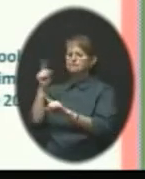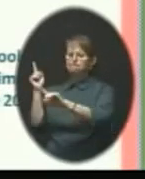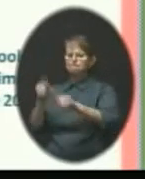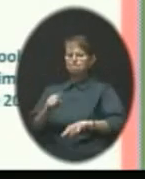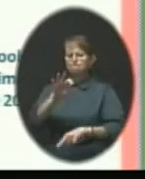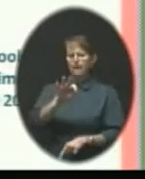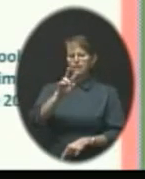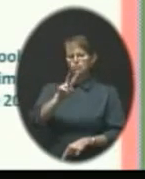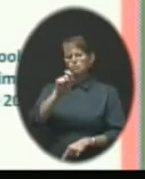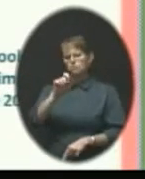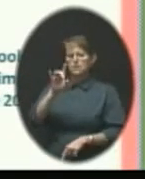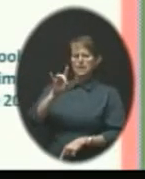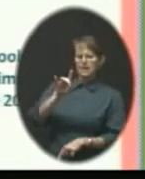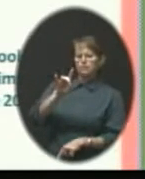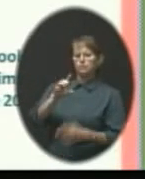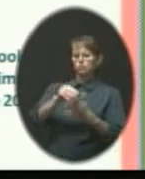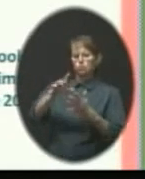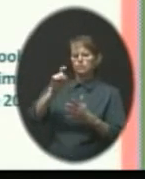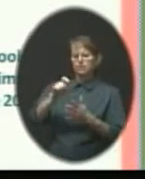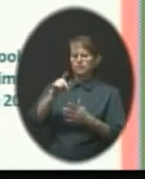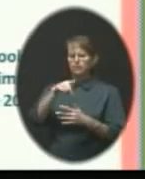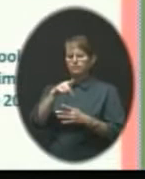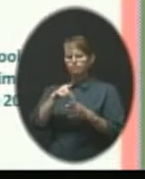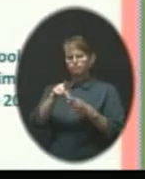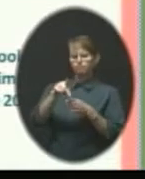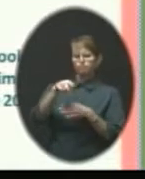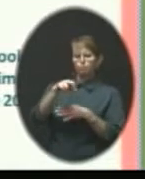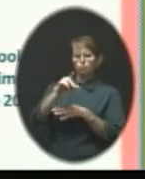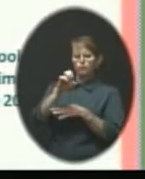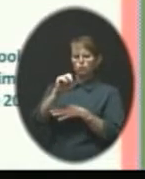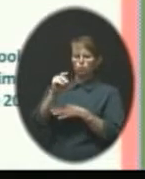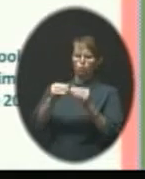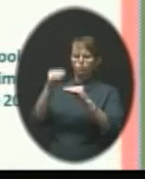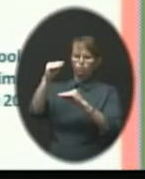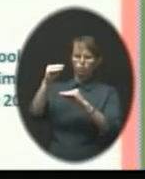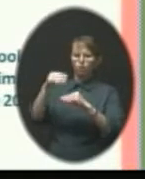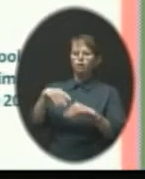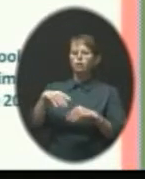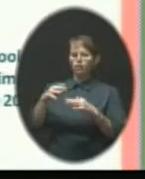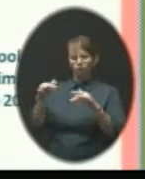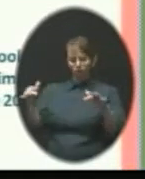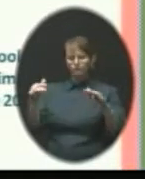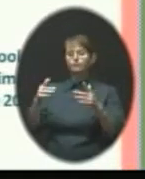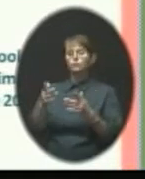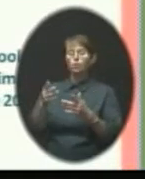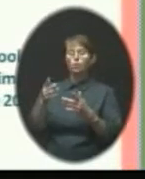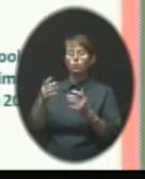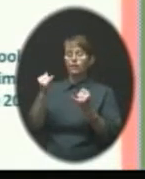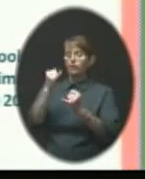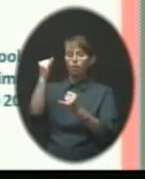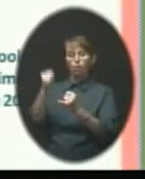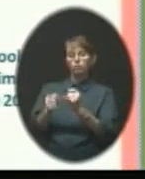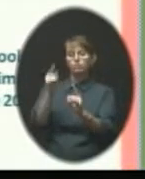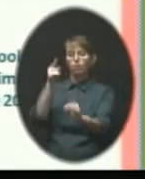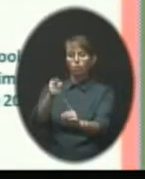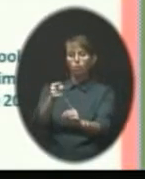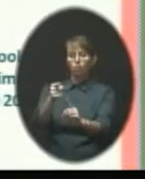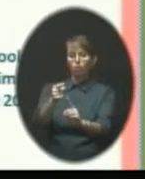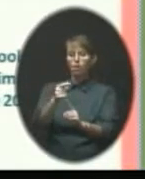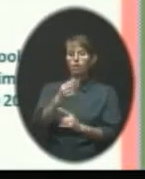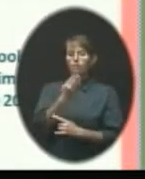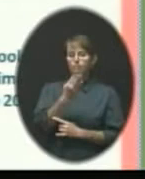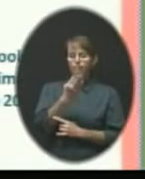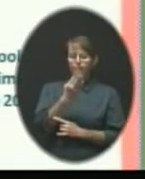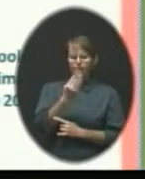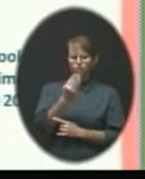or higher, and next year 94, and so on, with the ultimate goal by 14-15 of having 100% of our students